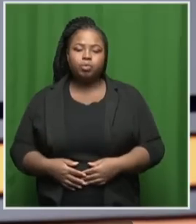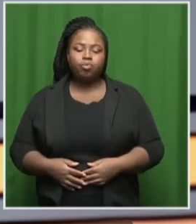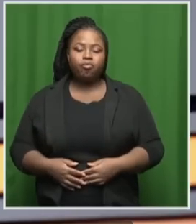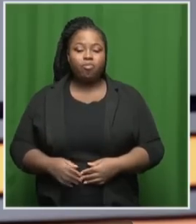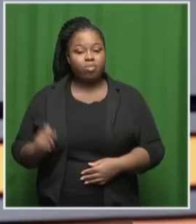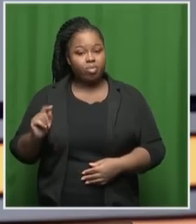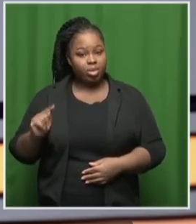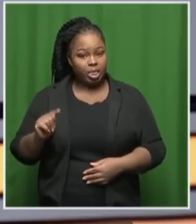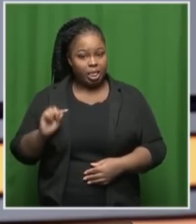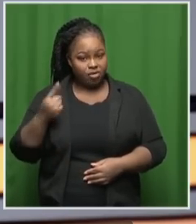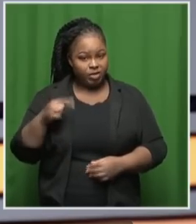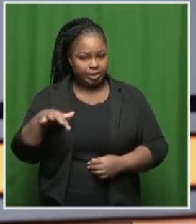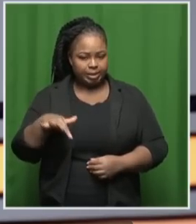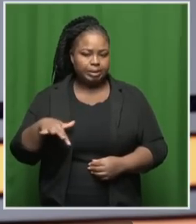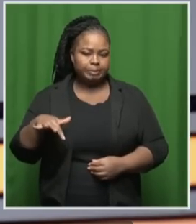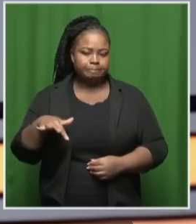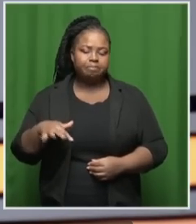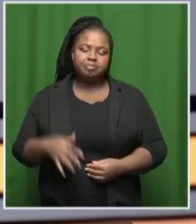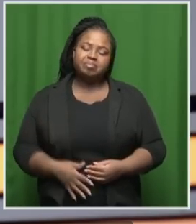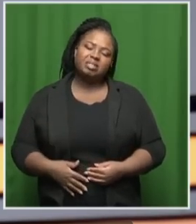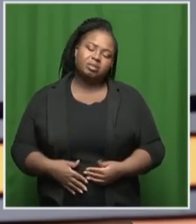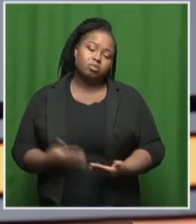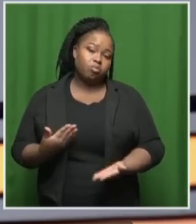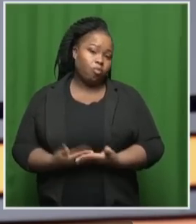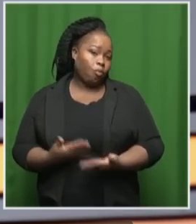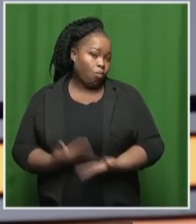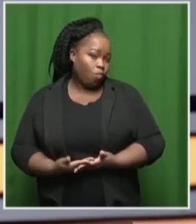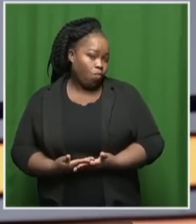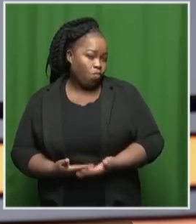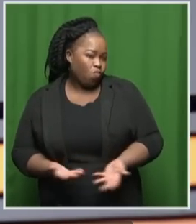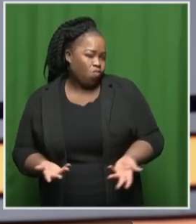that is the first scenario. How likely is it? I think that,